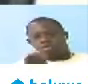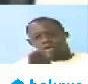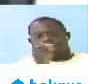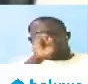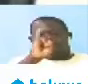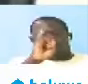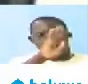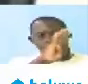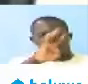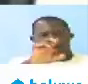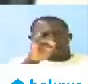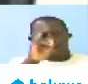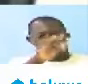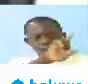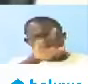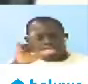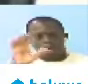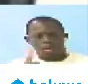Jibril Jallo. Jibril Jallo.